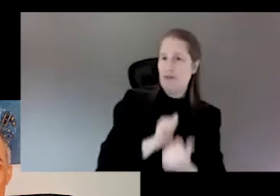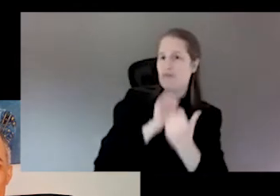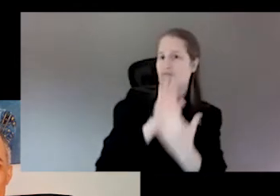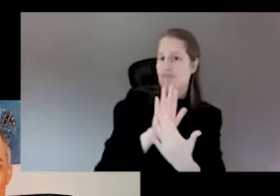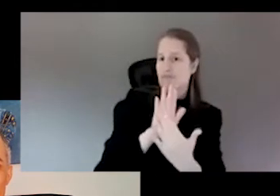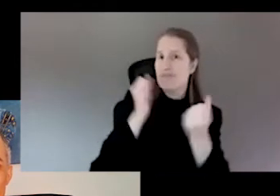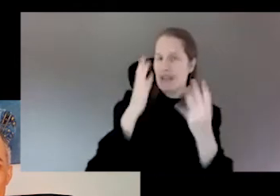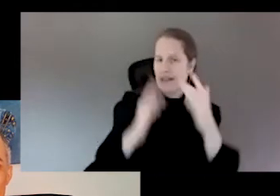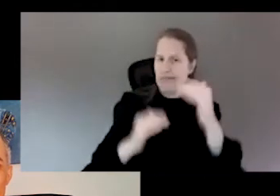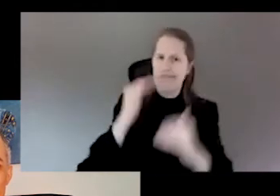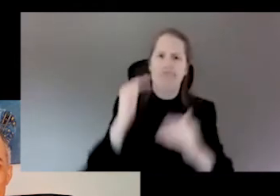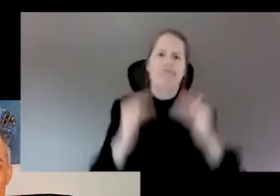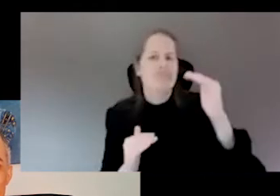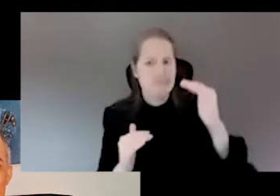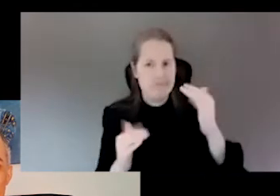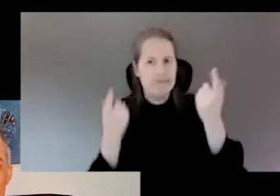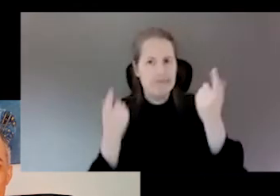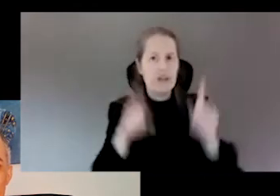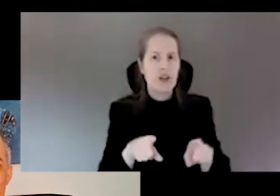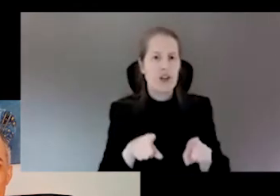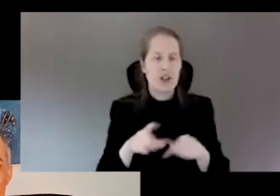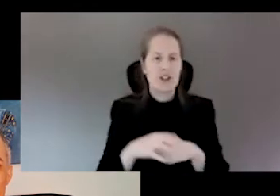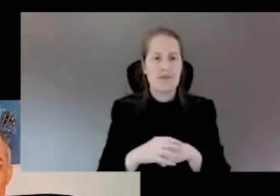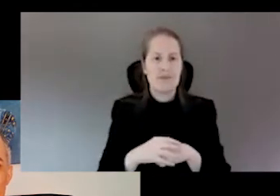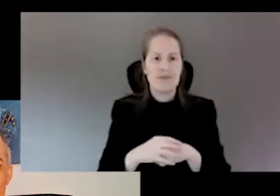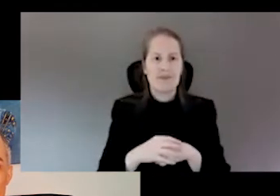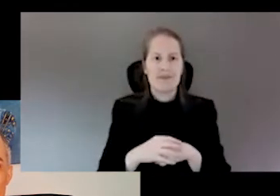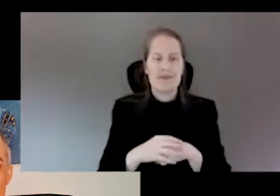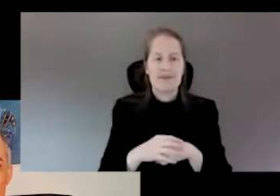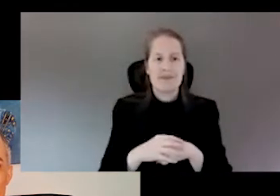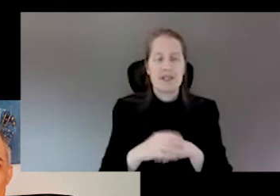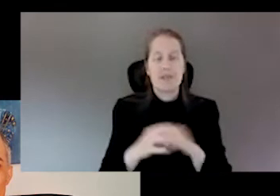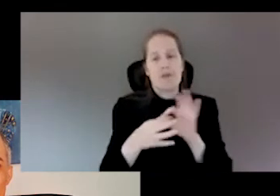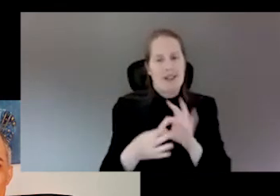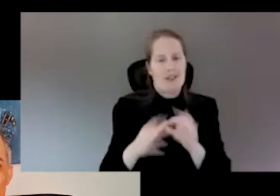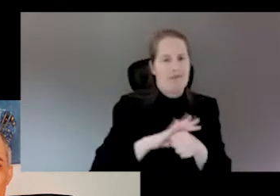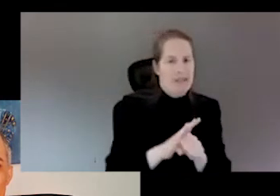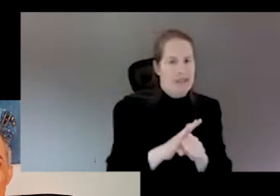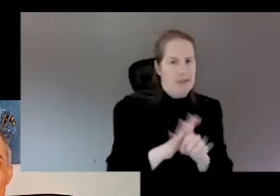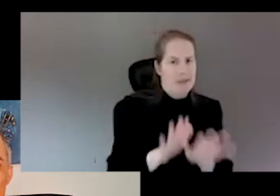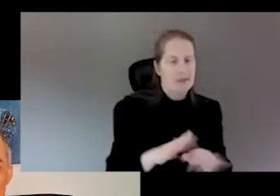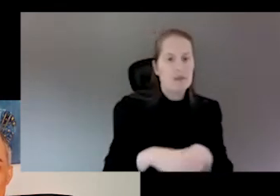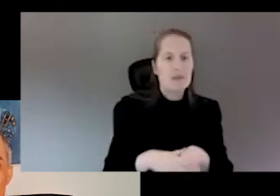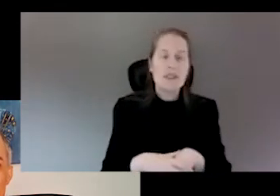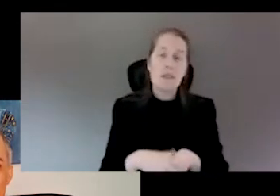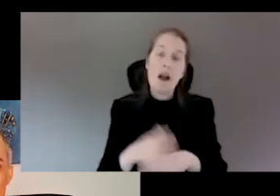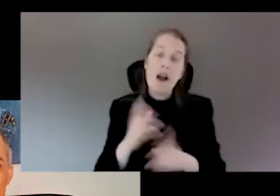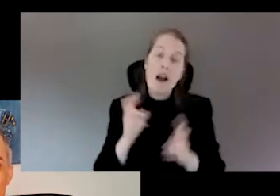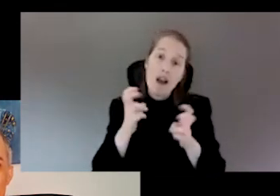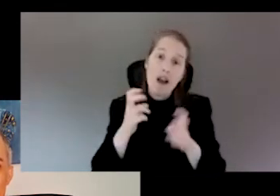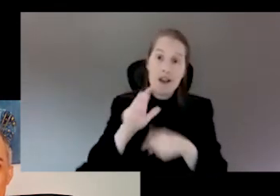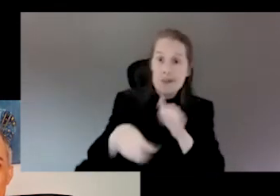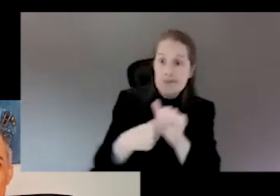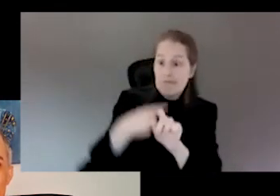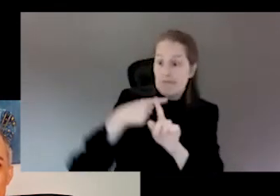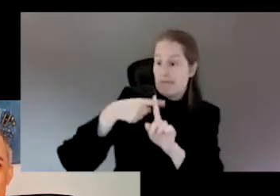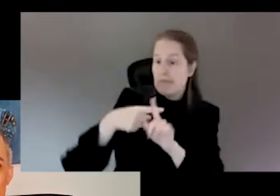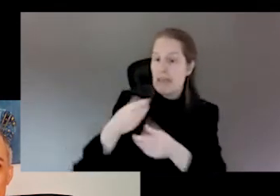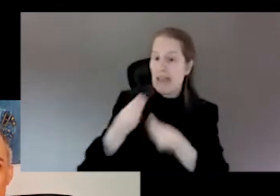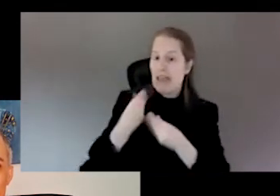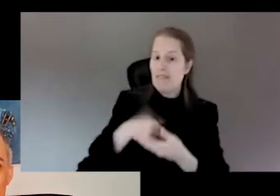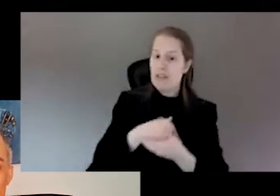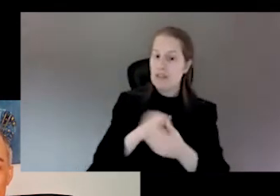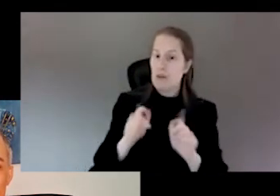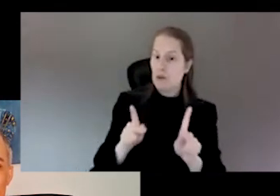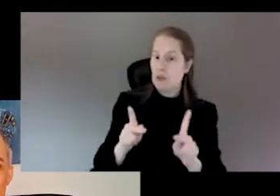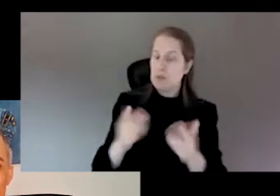has occurred related to the pandemic, but also has become a silver lining for us to look at new strategies of how we